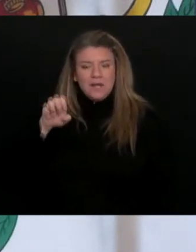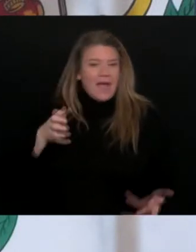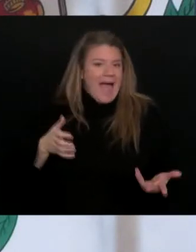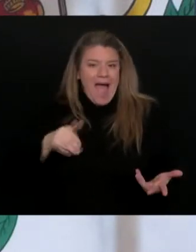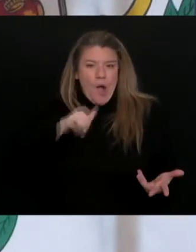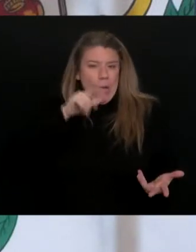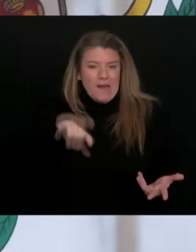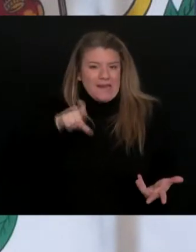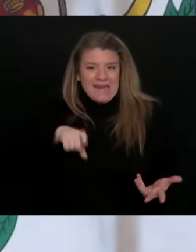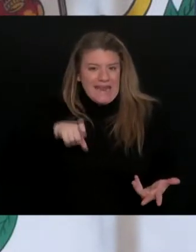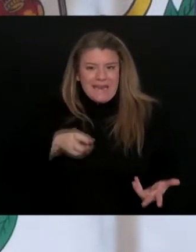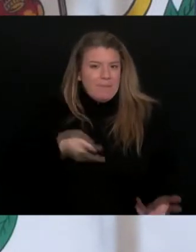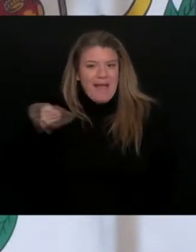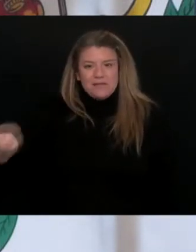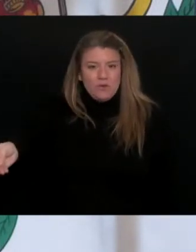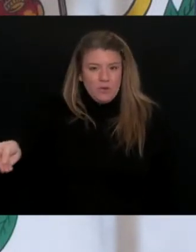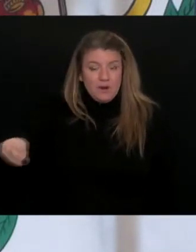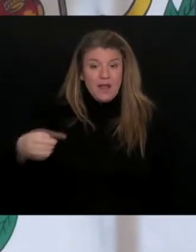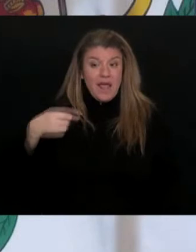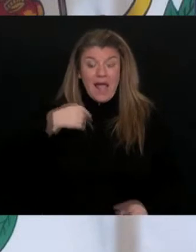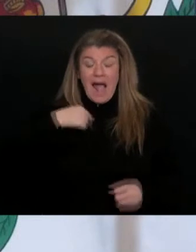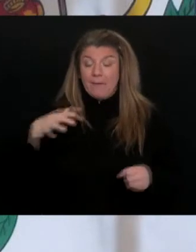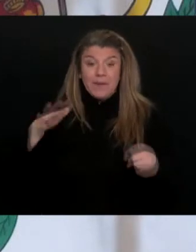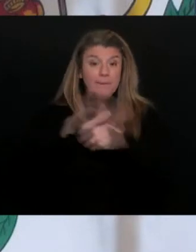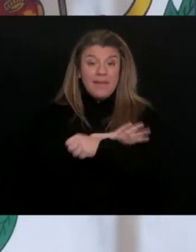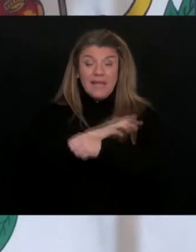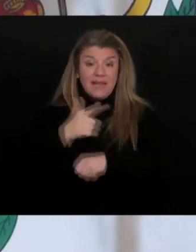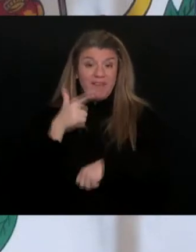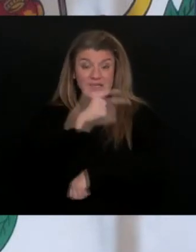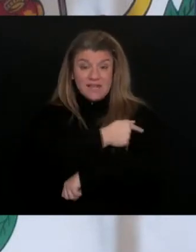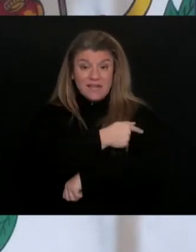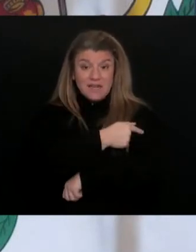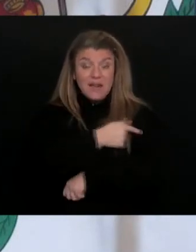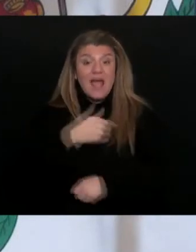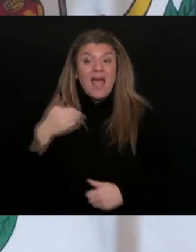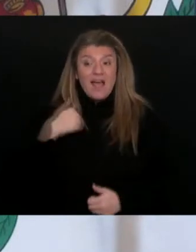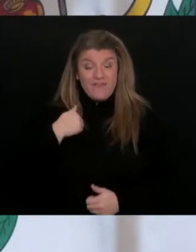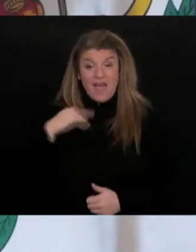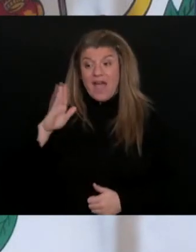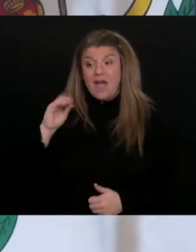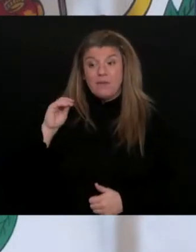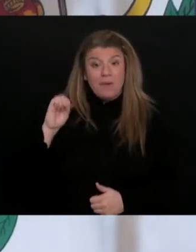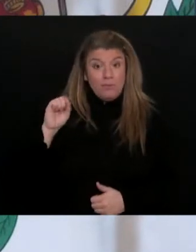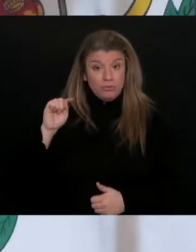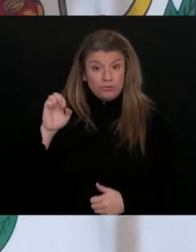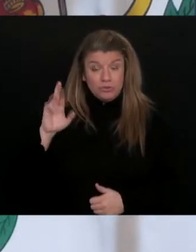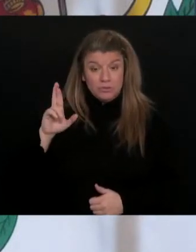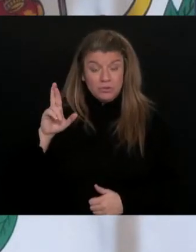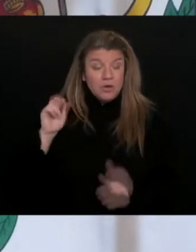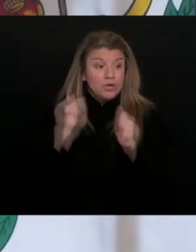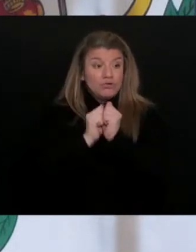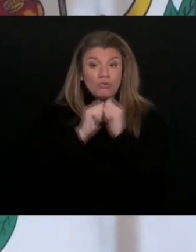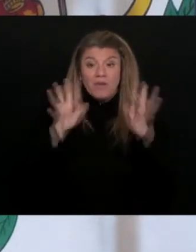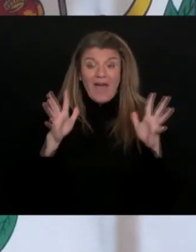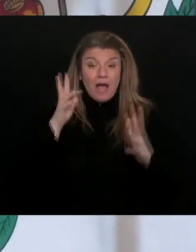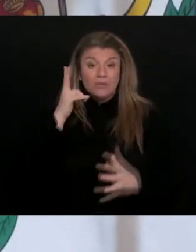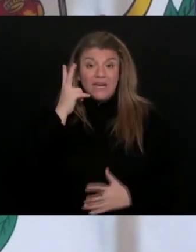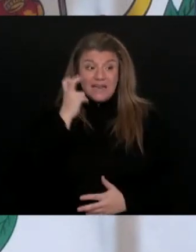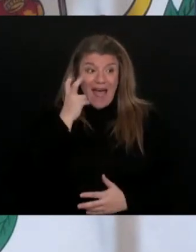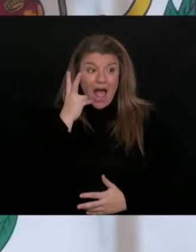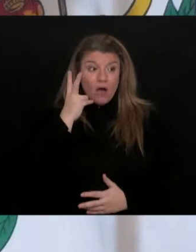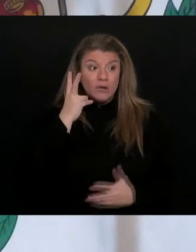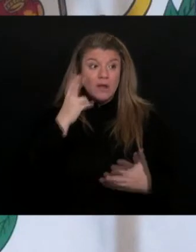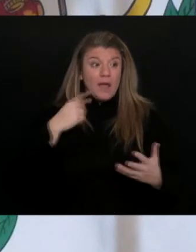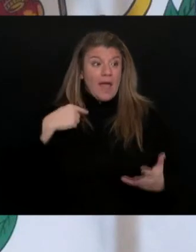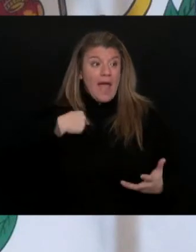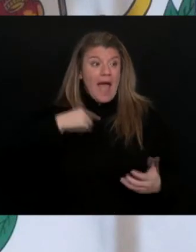a need to do that. I'm completely vaccinated. I have my booster shot, and without any question, I'm going